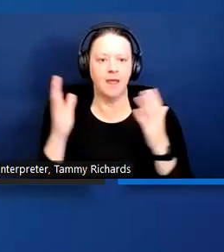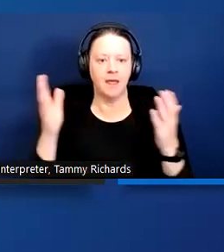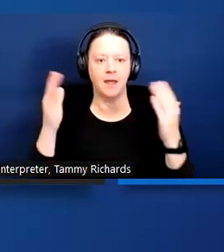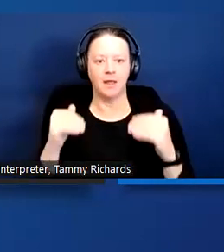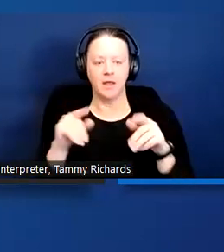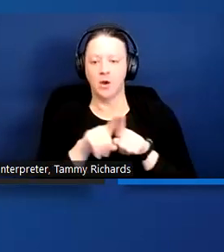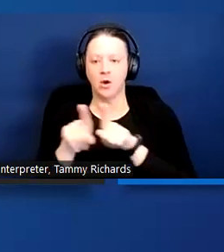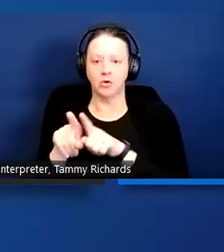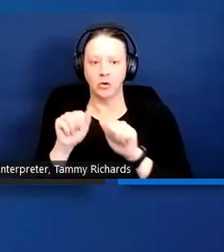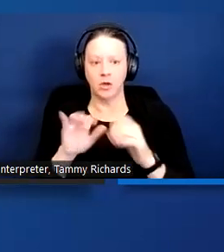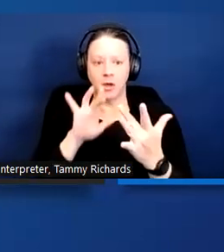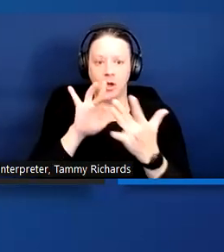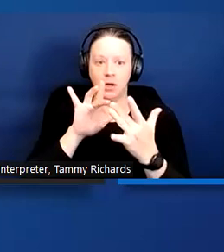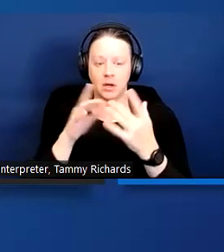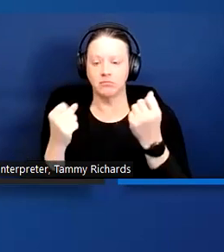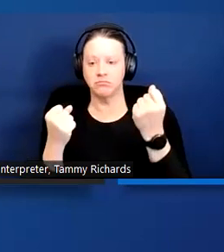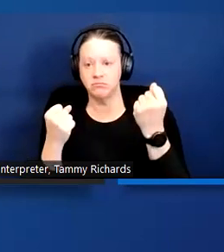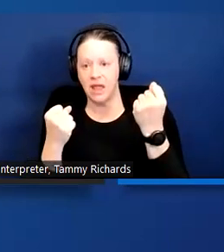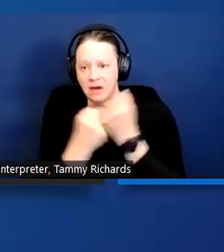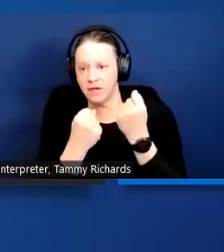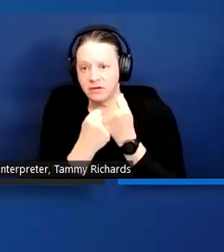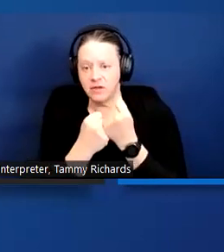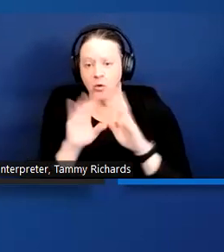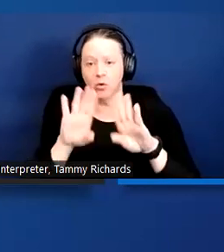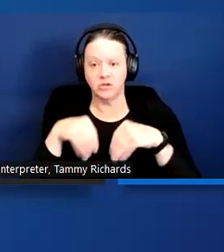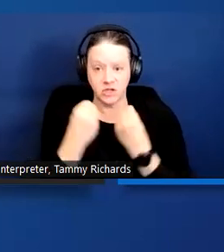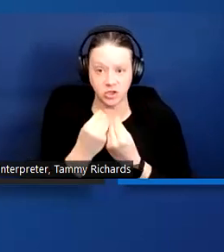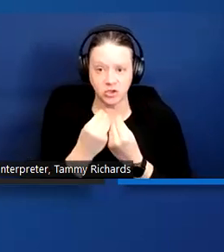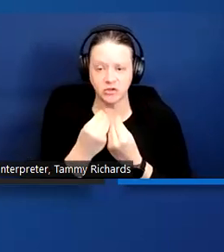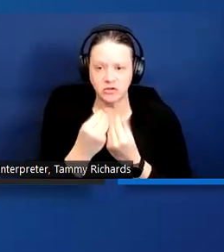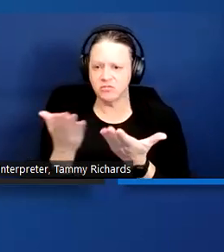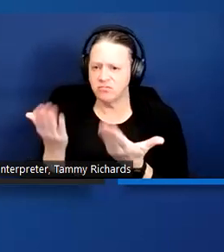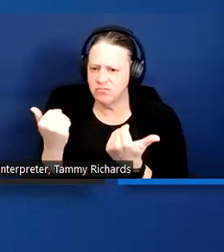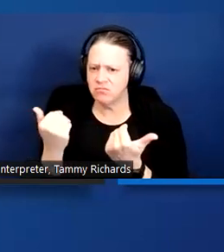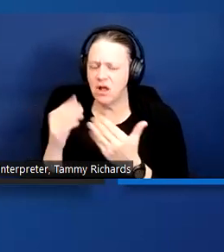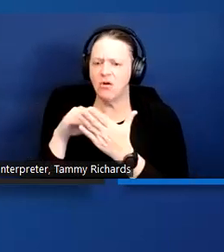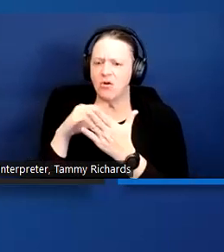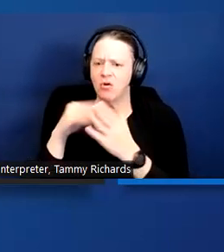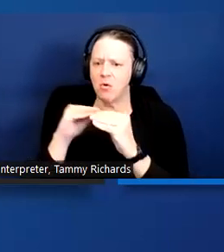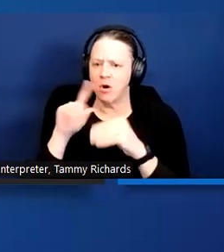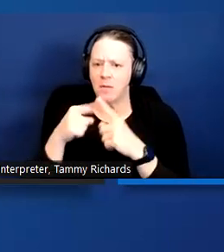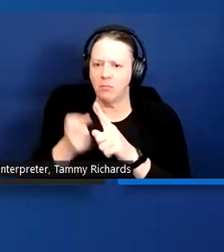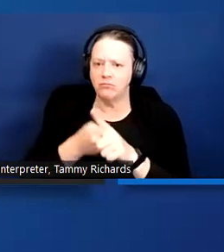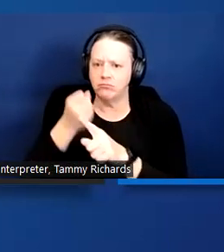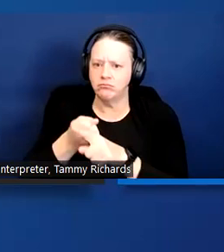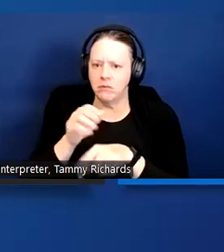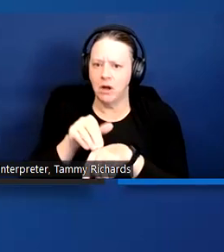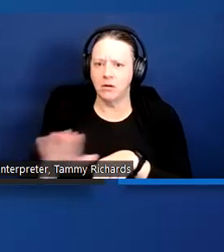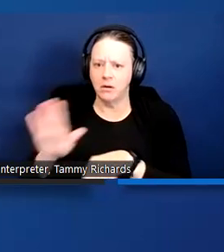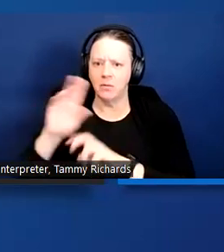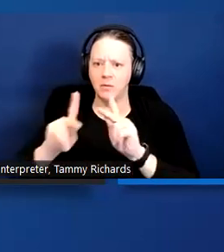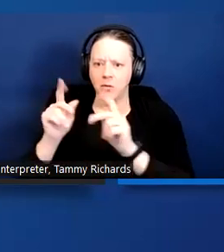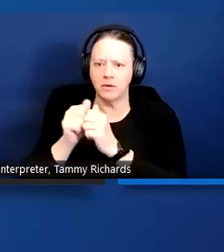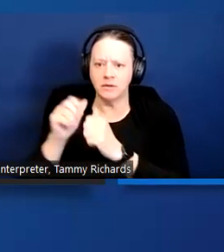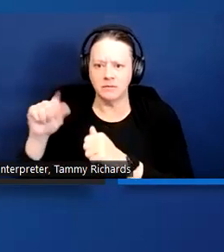can also contact advocacy organizations to just learn more about the impact on those with disabilities in general. We usually like to point